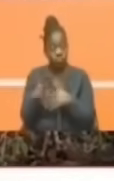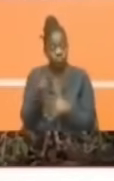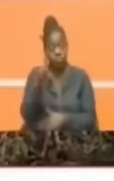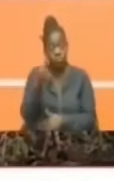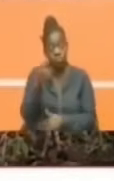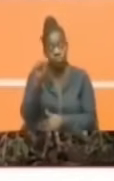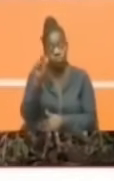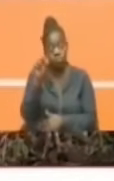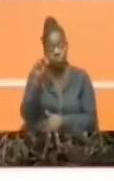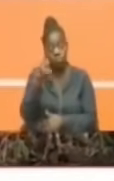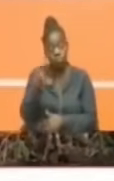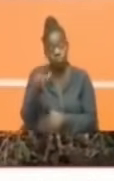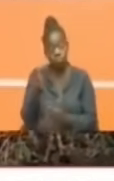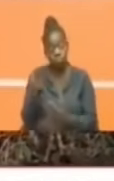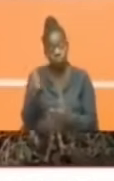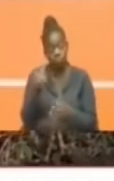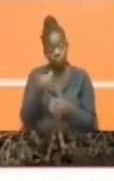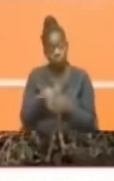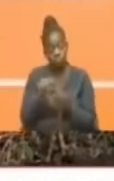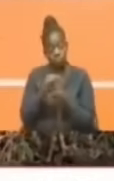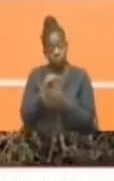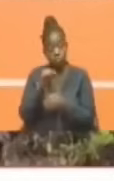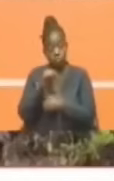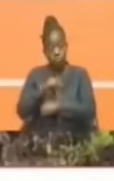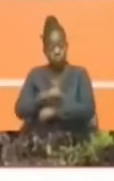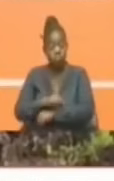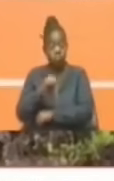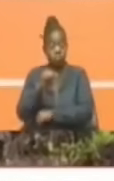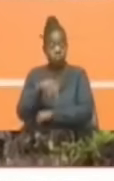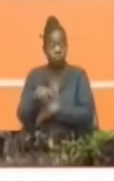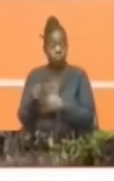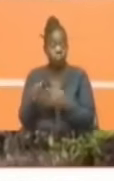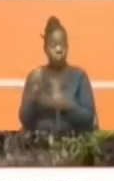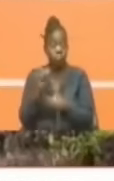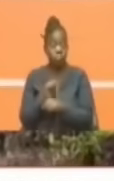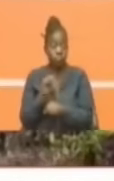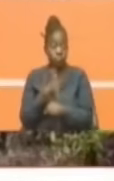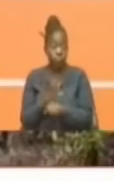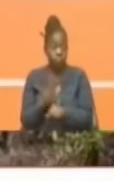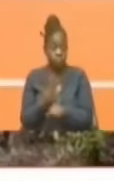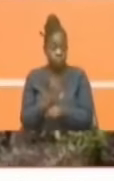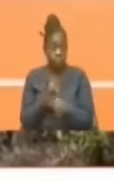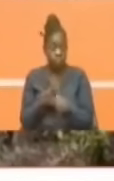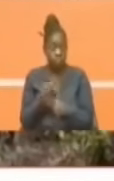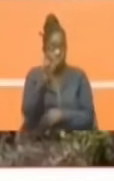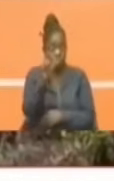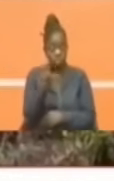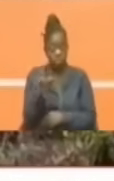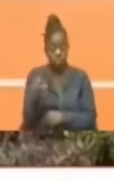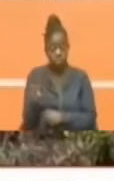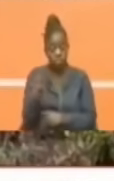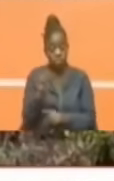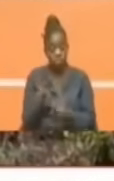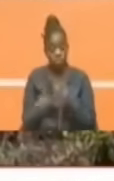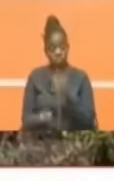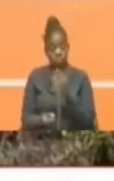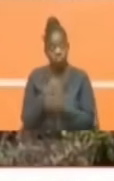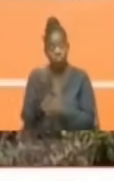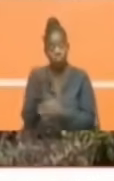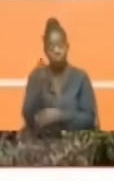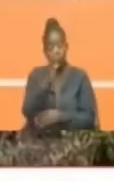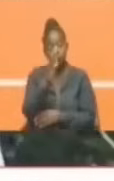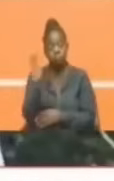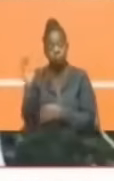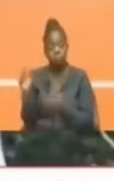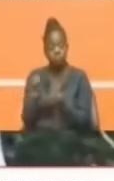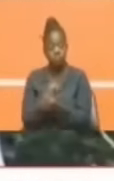Engo omuyima mu kibiina ekirwanira obutonde bw'ensi ku ssomero lino, emirimu mingi egyenyigiddwamu abantu ssekinnoomu egireetedde ebibira